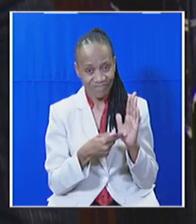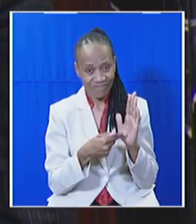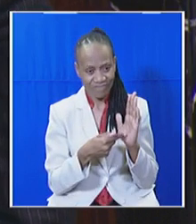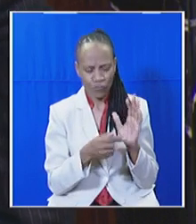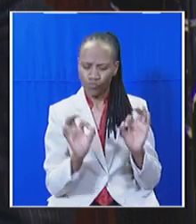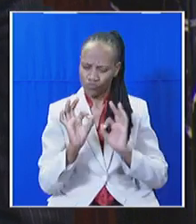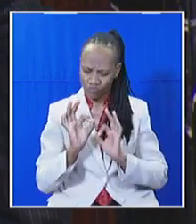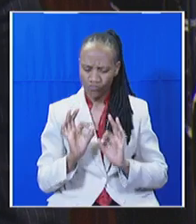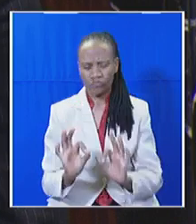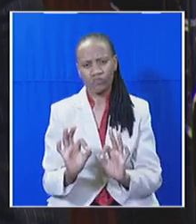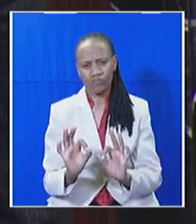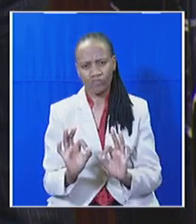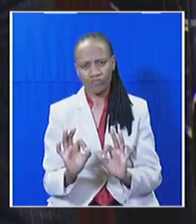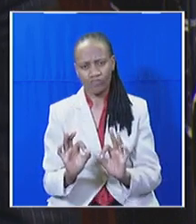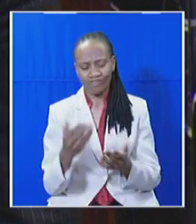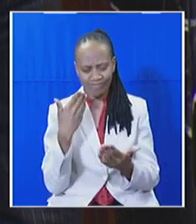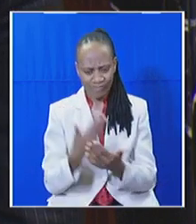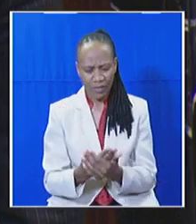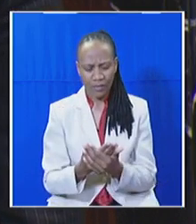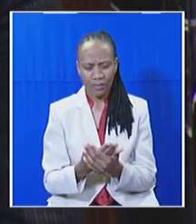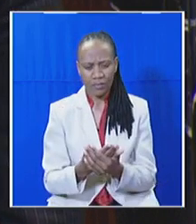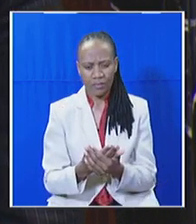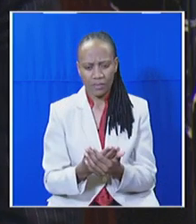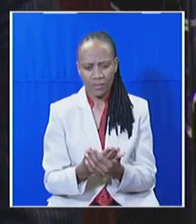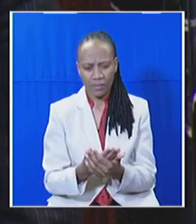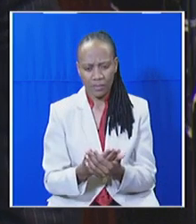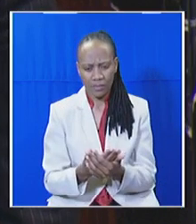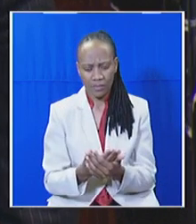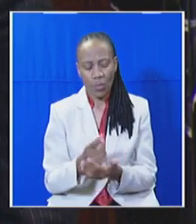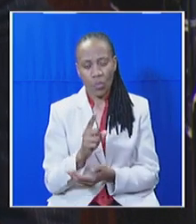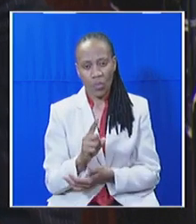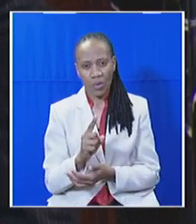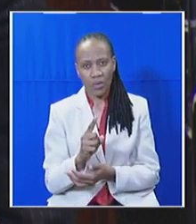enough to protect the